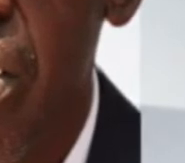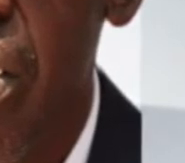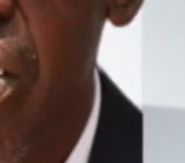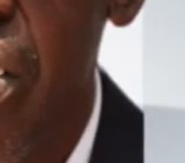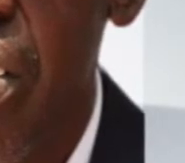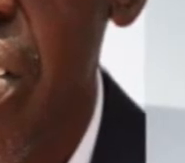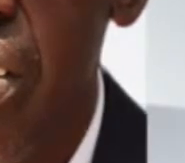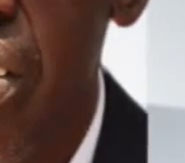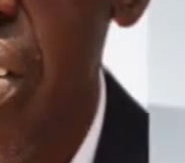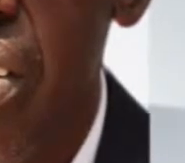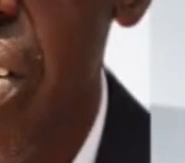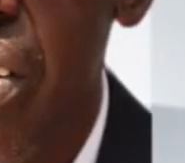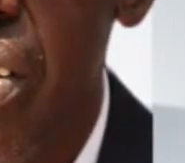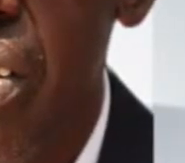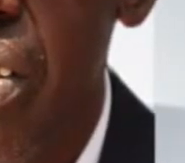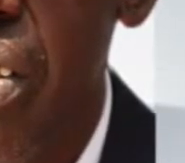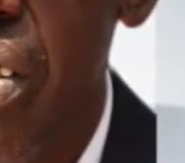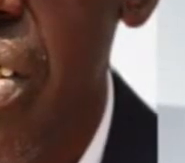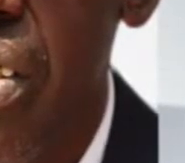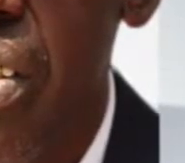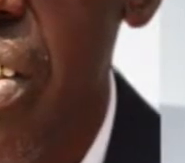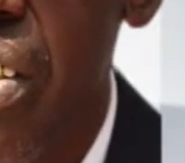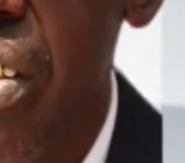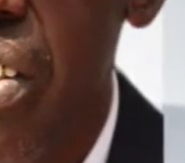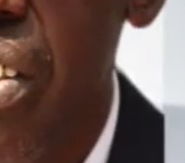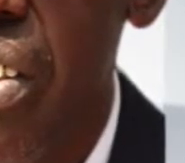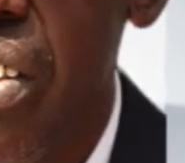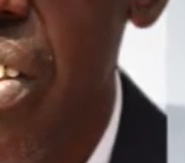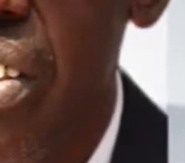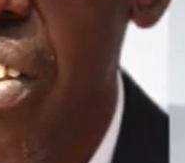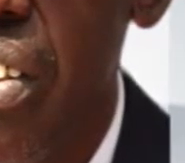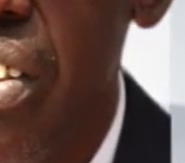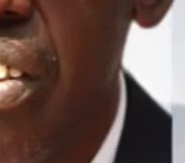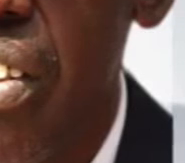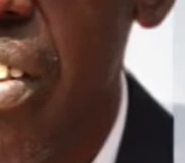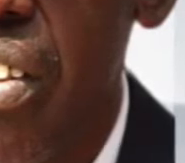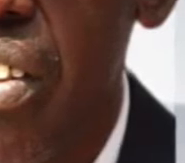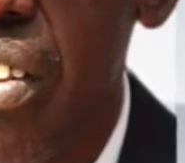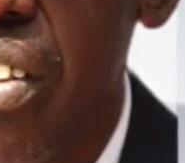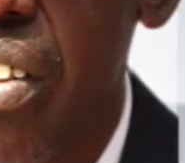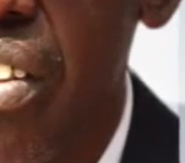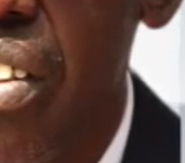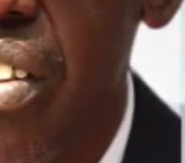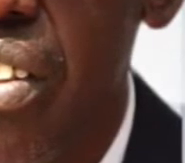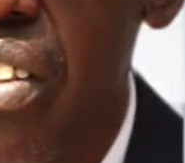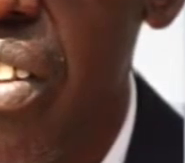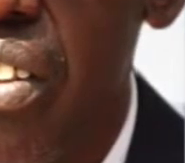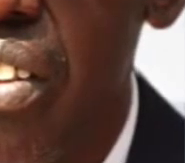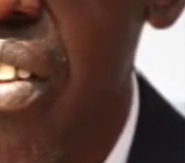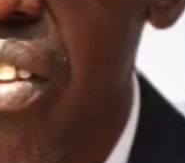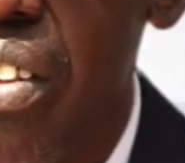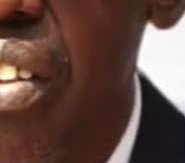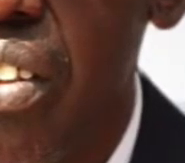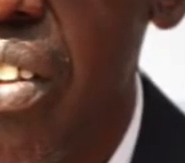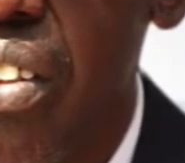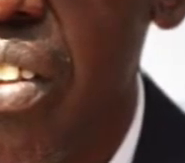completely miss out on the free day secondary education disbursements. Shadrach Miti, KTN News.